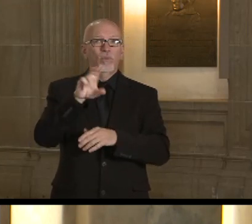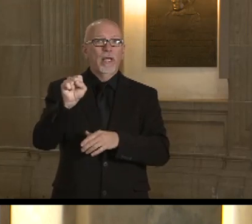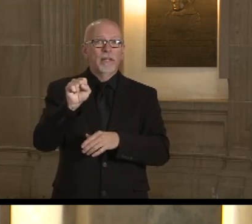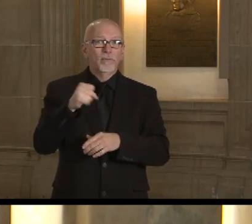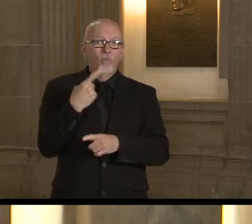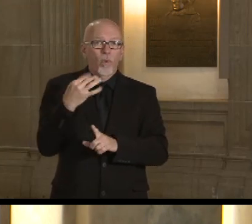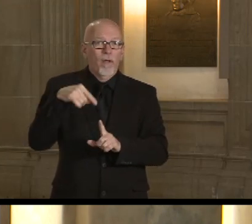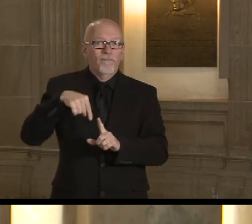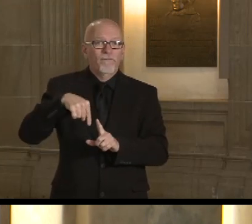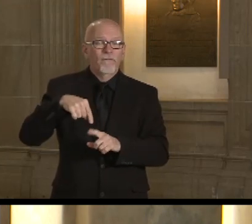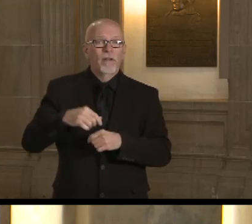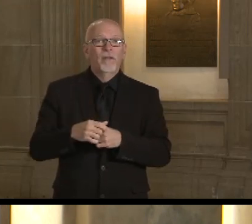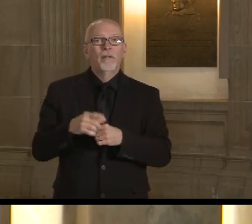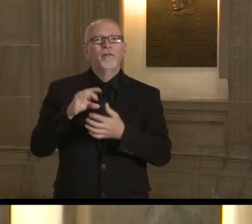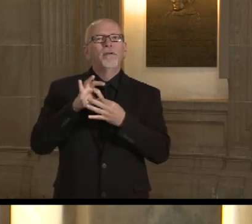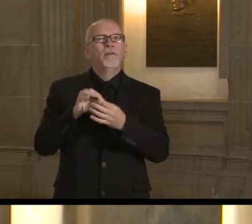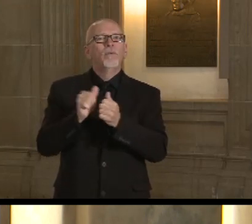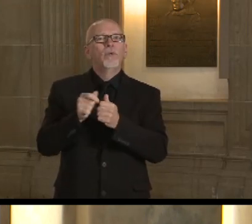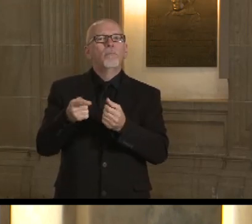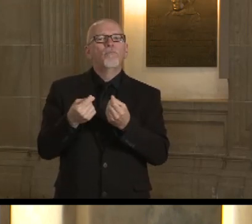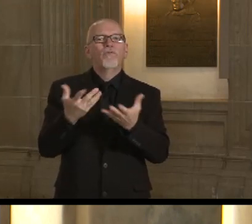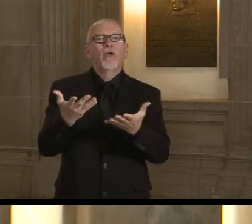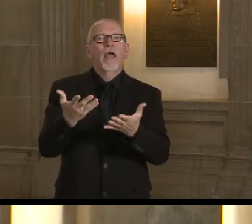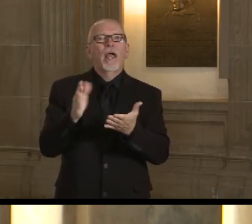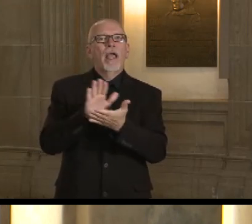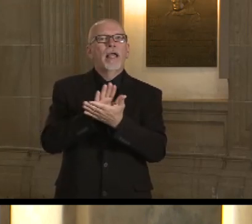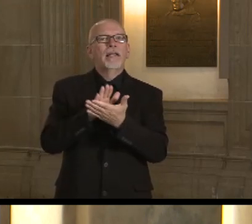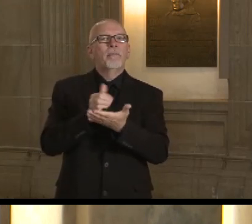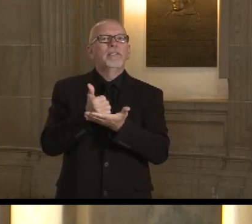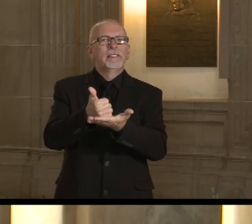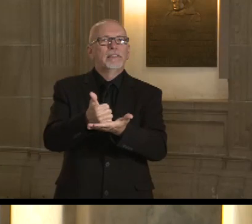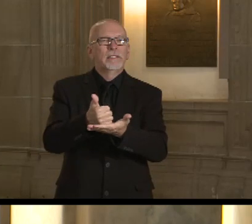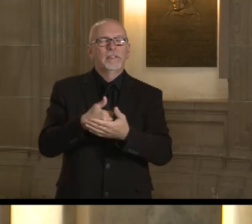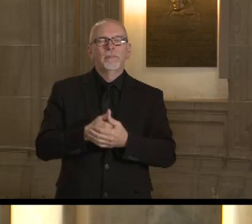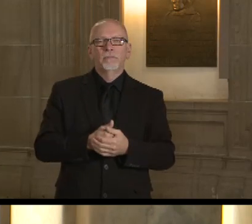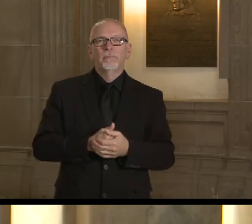country in terms of providing that academic assistance,